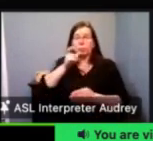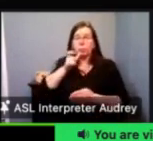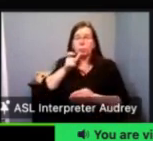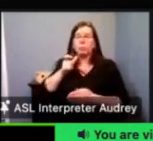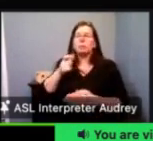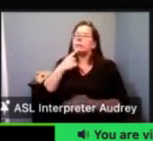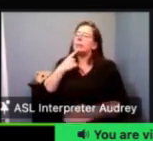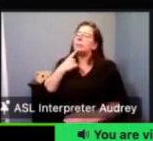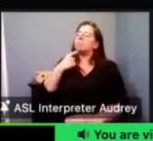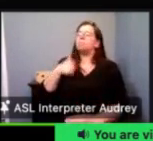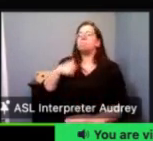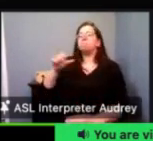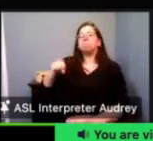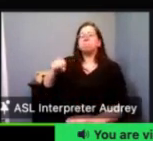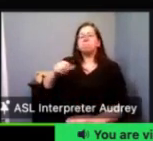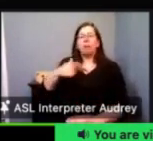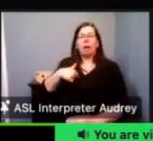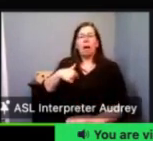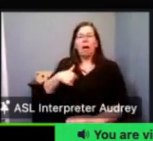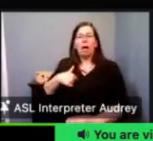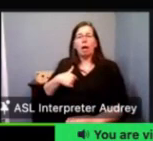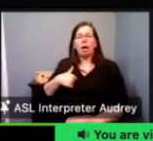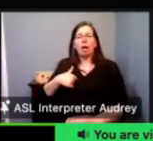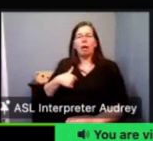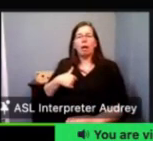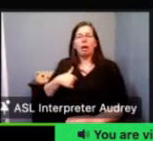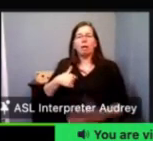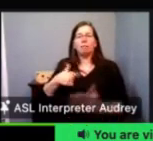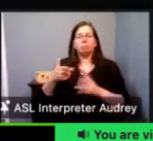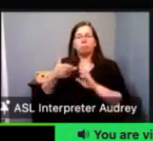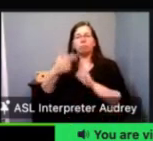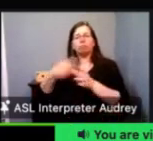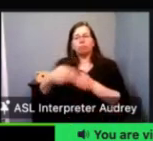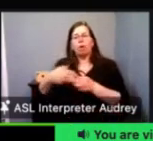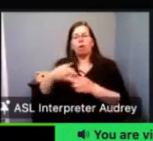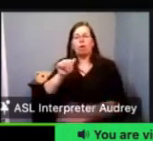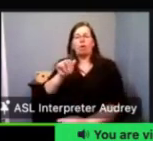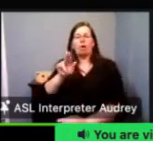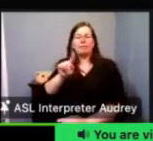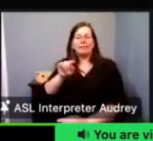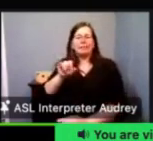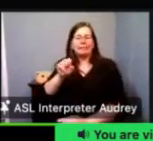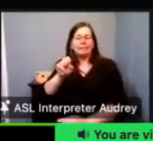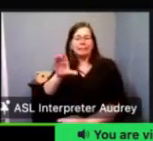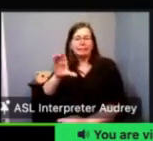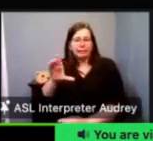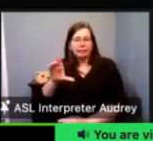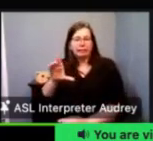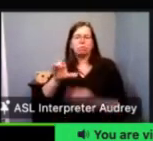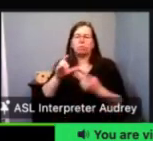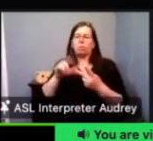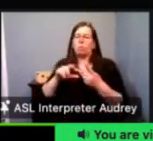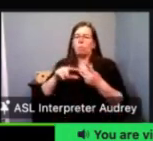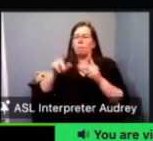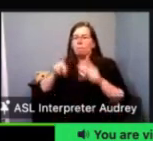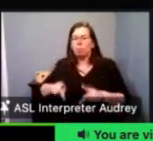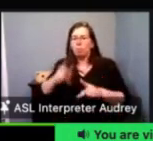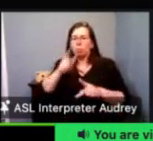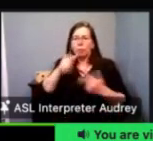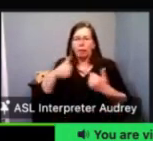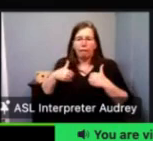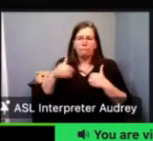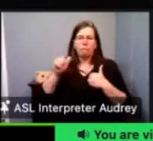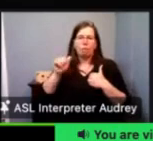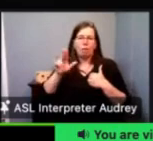if someone is like, yeah, I prefer to be called autistic or a person with autism. So it's just very important to like talk to that person